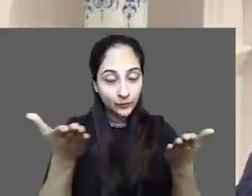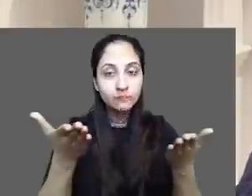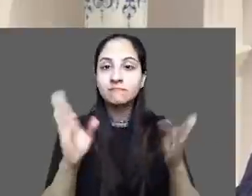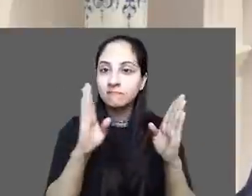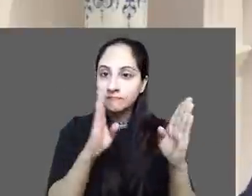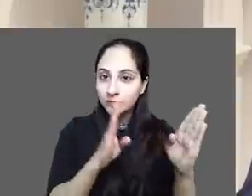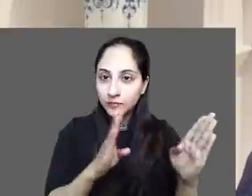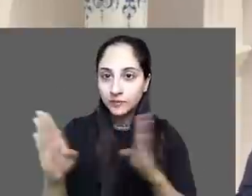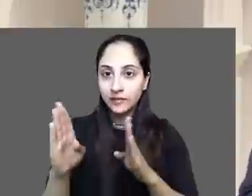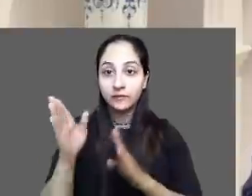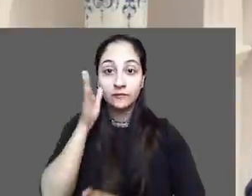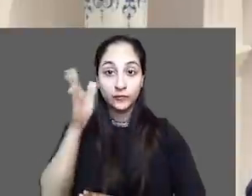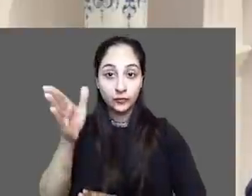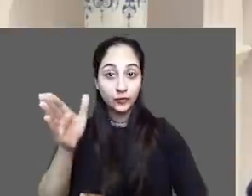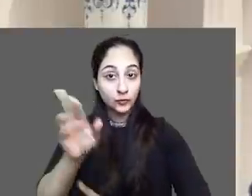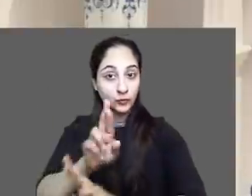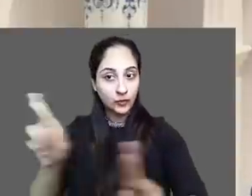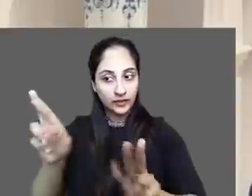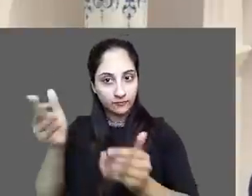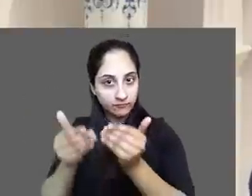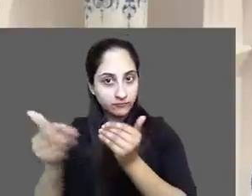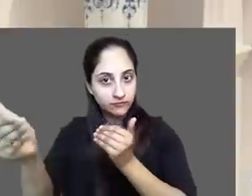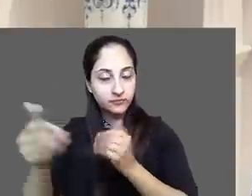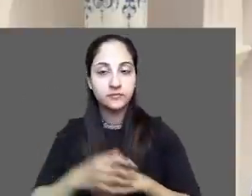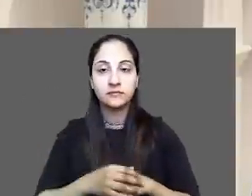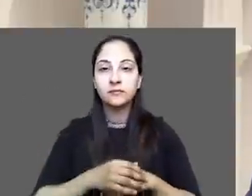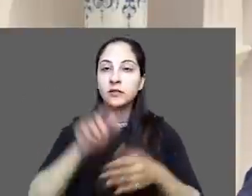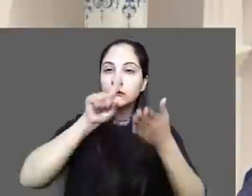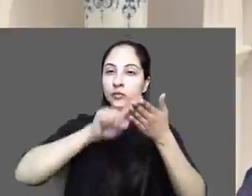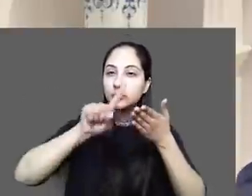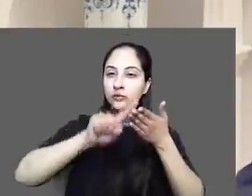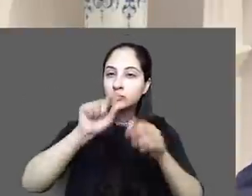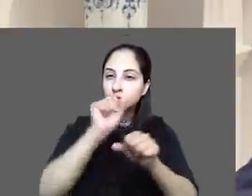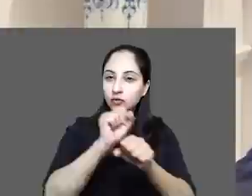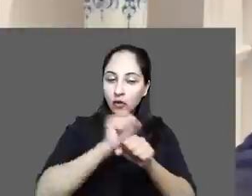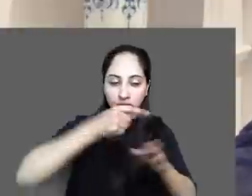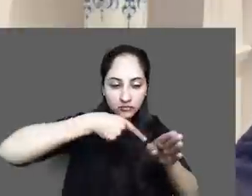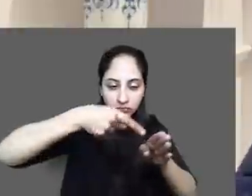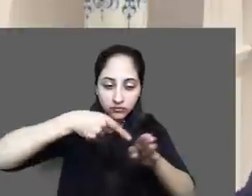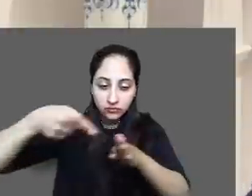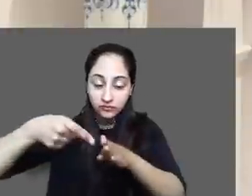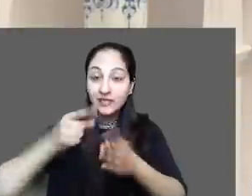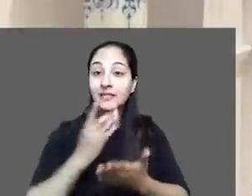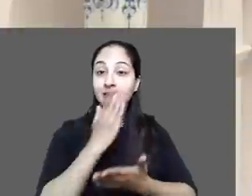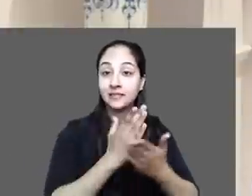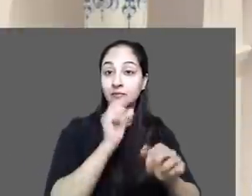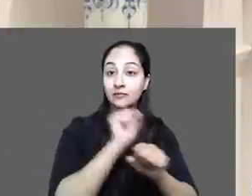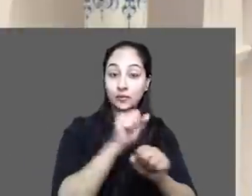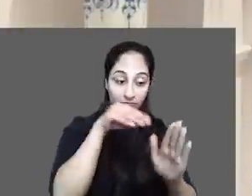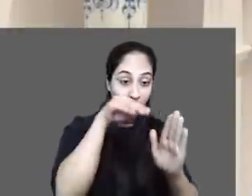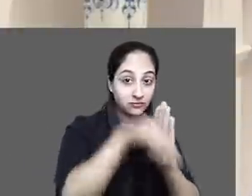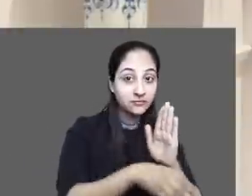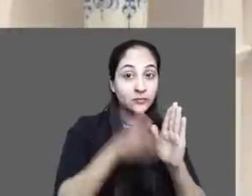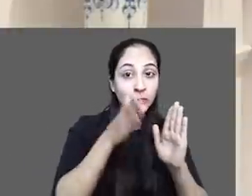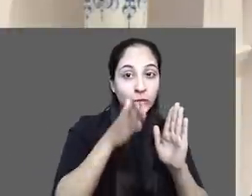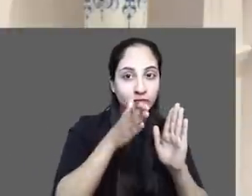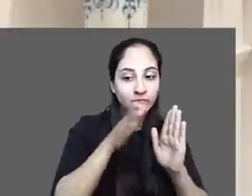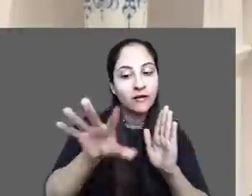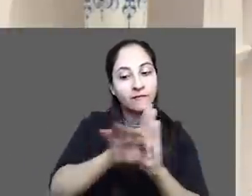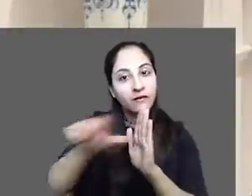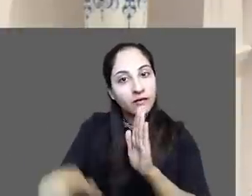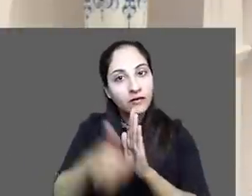Jamaat, prepare for the future. There's no point in preparing for careers and businesses that will decline.